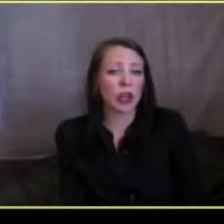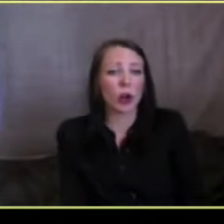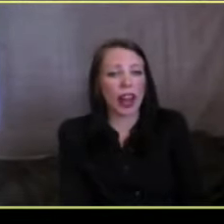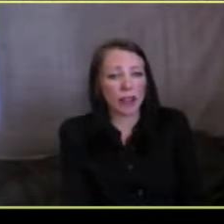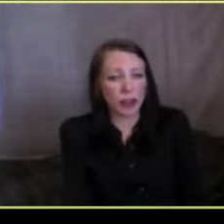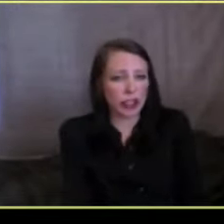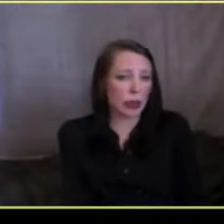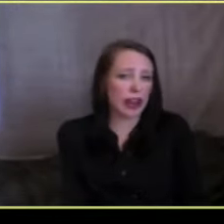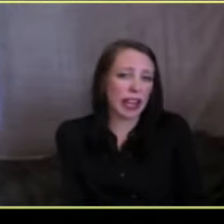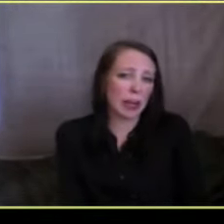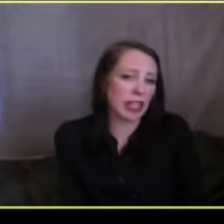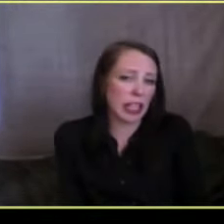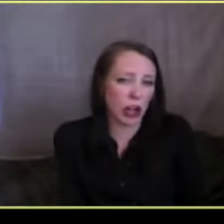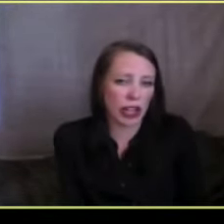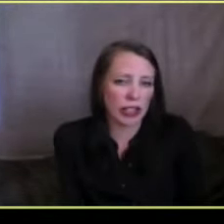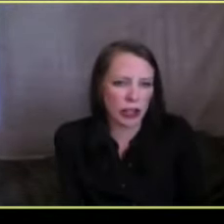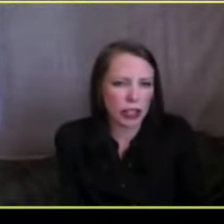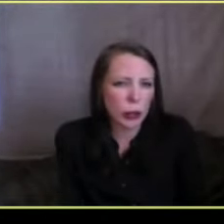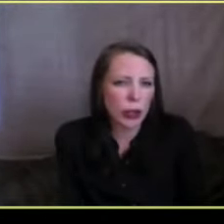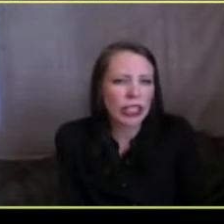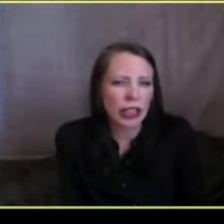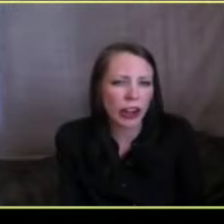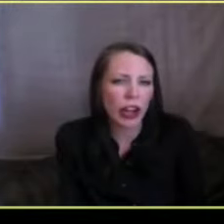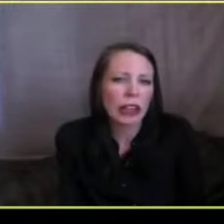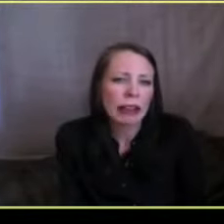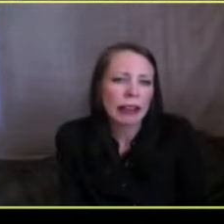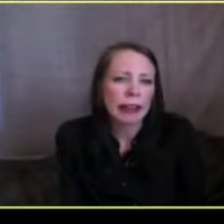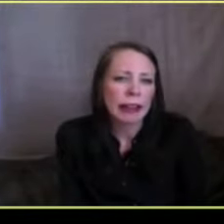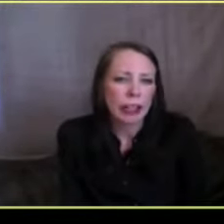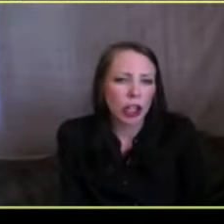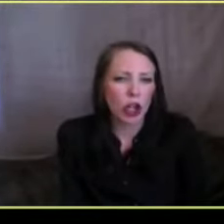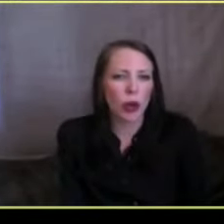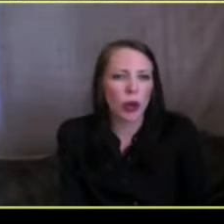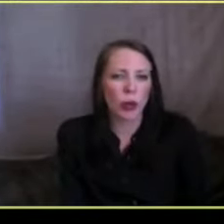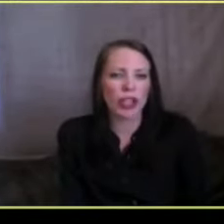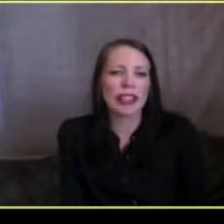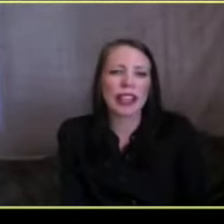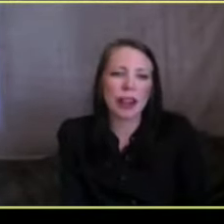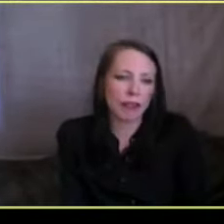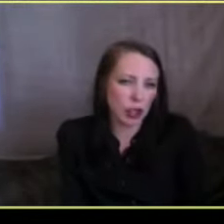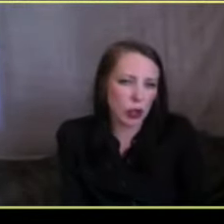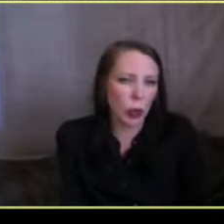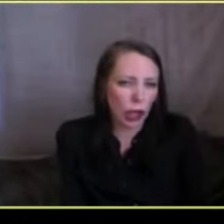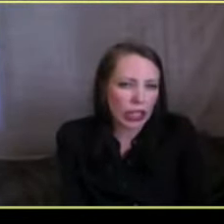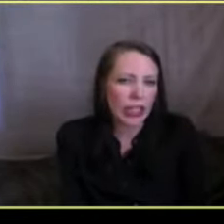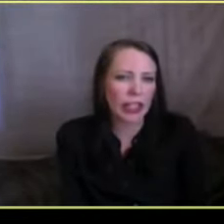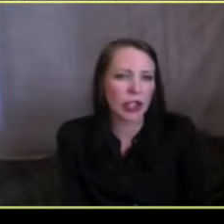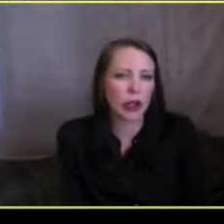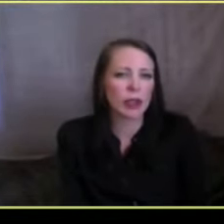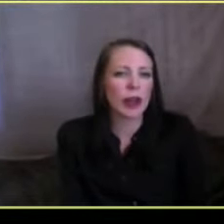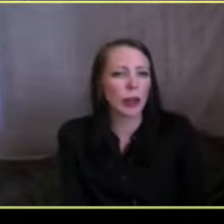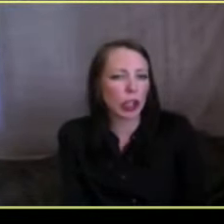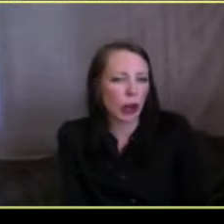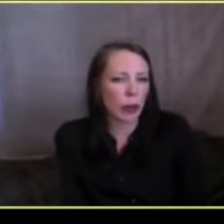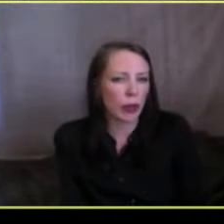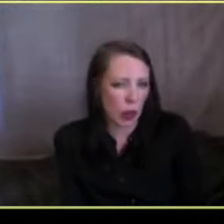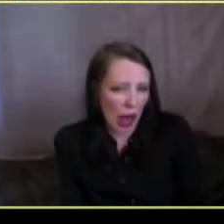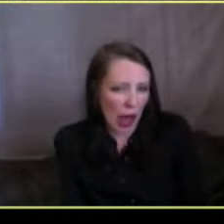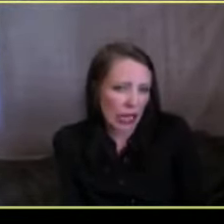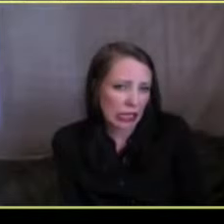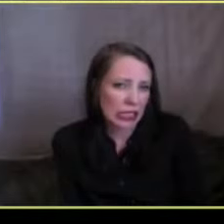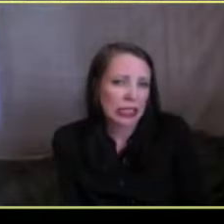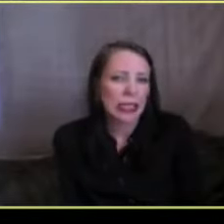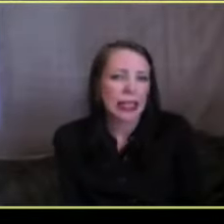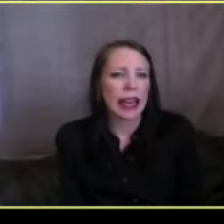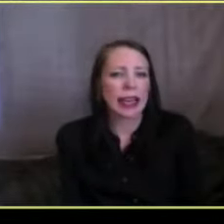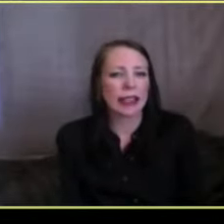Okay, so when I came in here and I started to work here, it's a lot of visual work. And so it's been really great with the